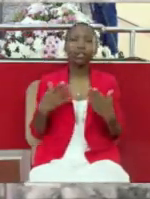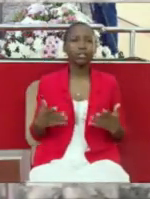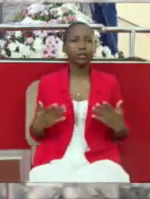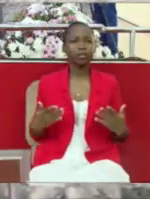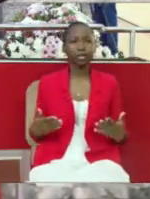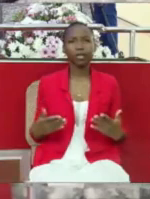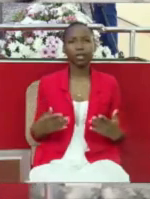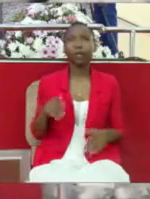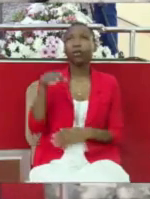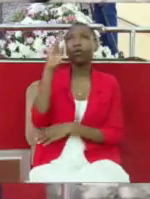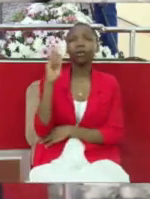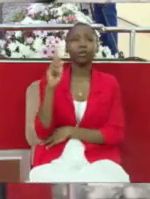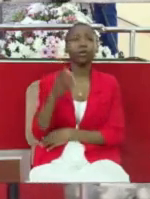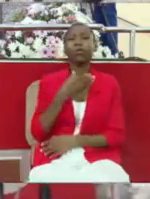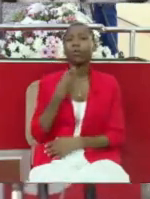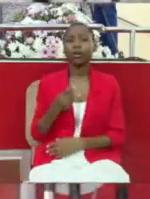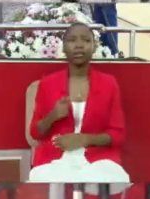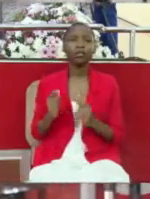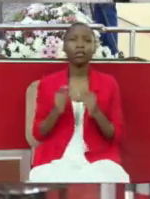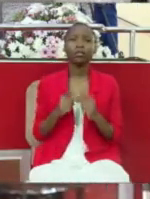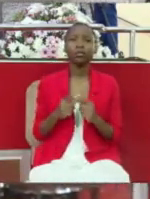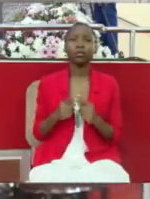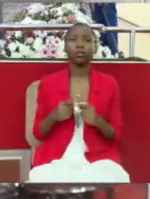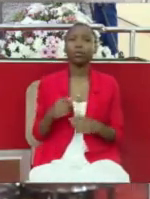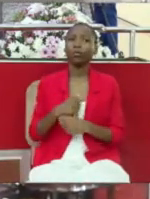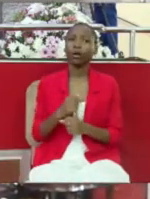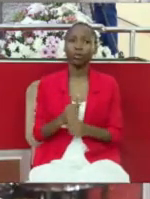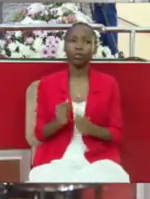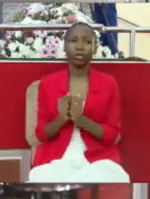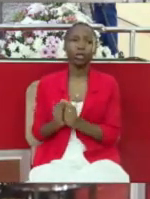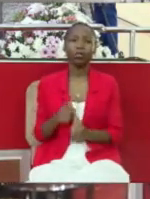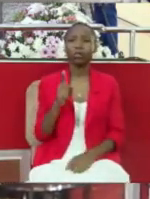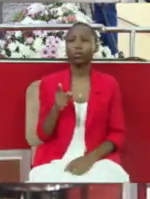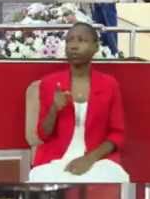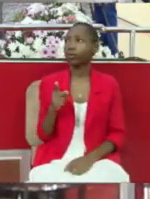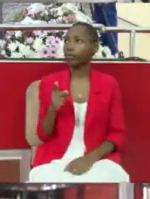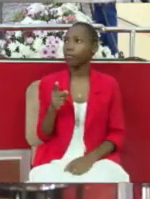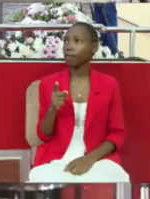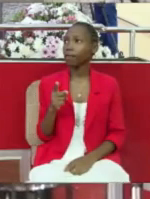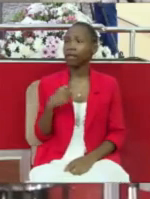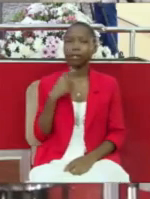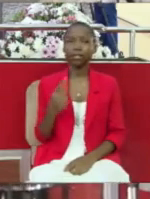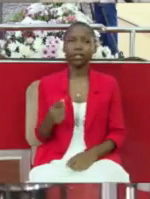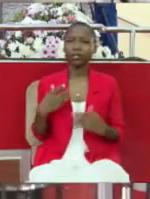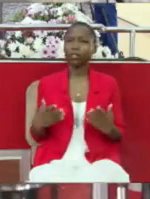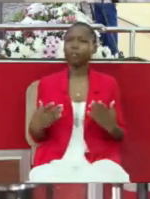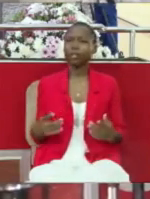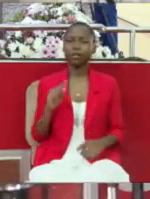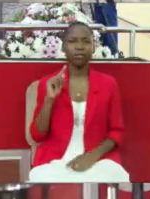it. Jambo ambalo anataka litumie. You don't know how to release it. Lakini haujui kuachilia vipi. And I tell you something. The first step of releasing